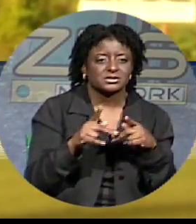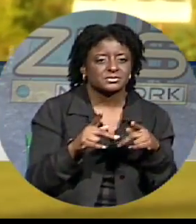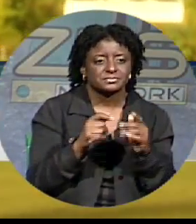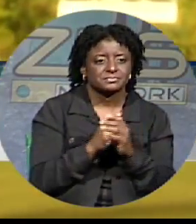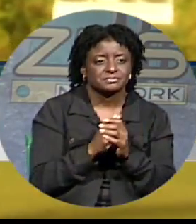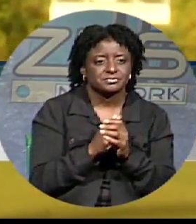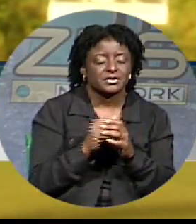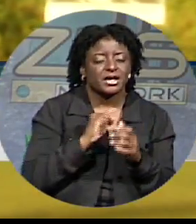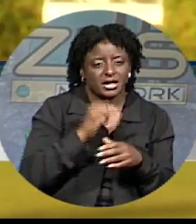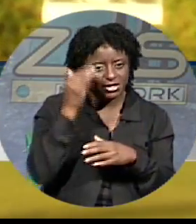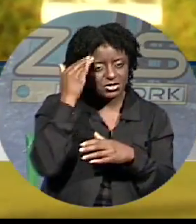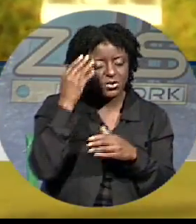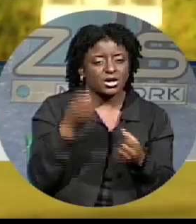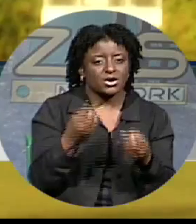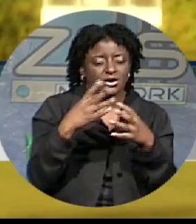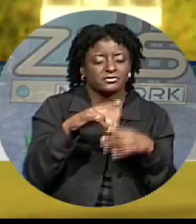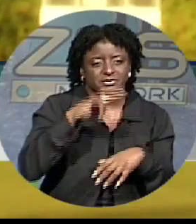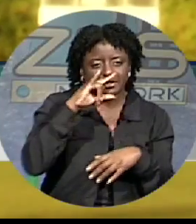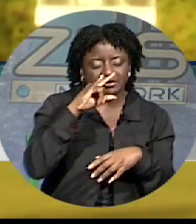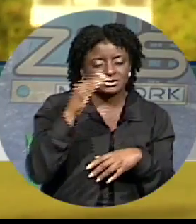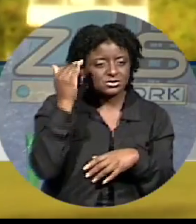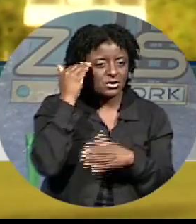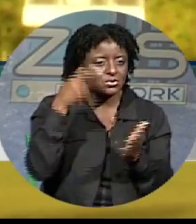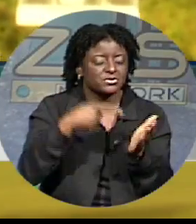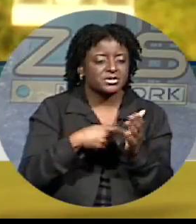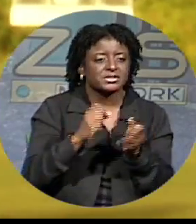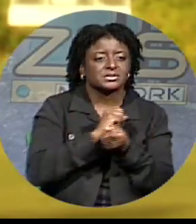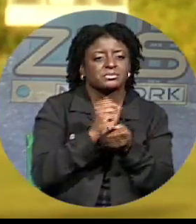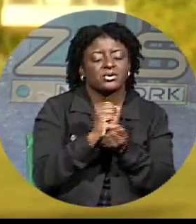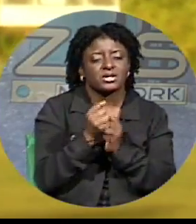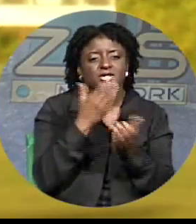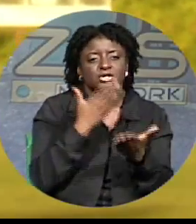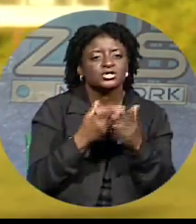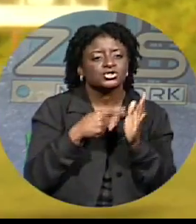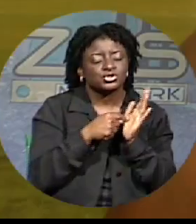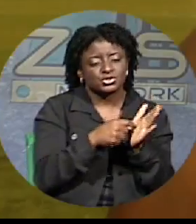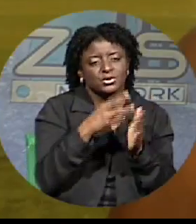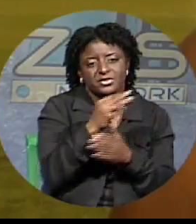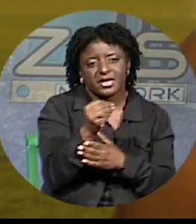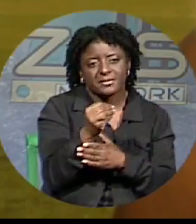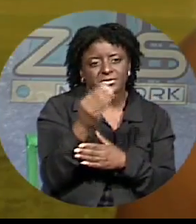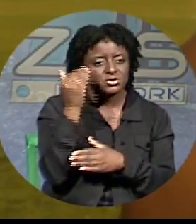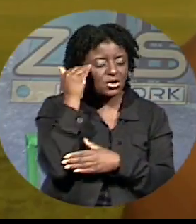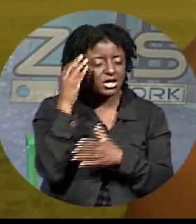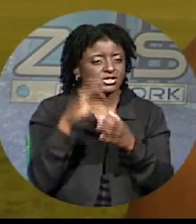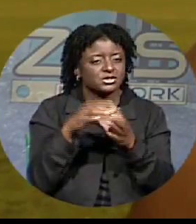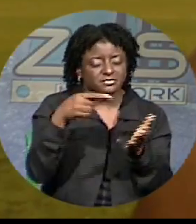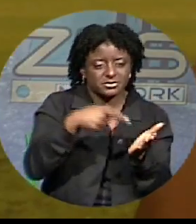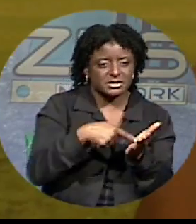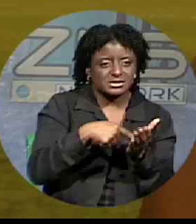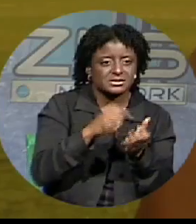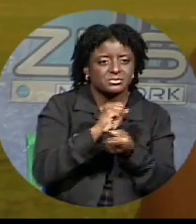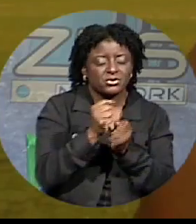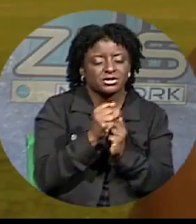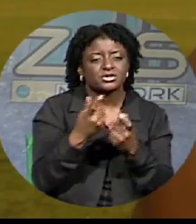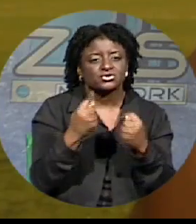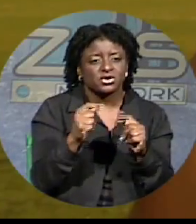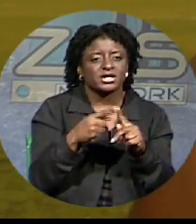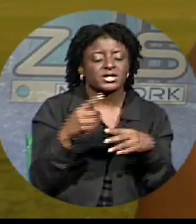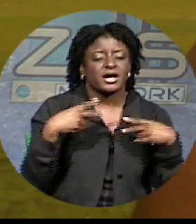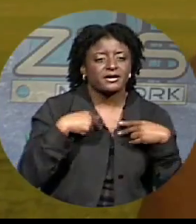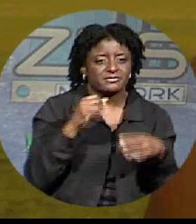sport, so it's good to show them some knowledge about the sport and the way it's played. Try to have an impact on some of these kids'